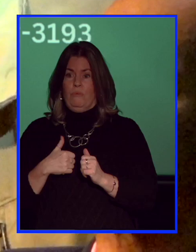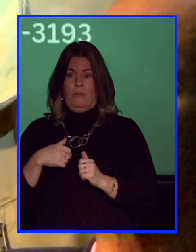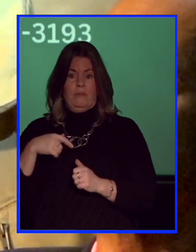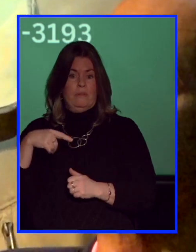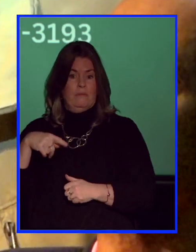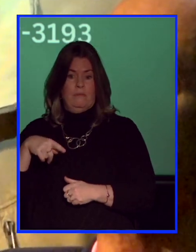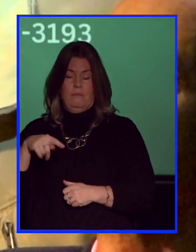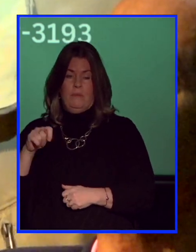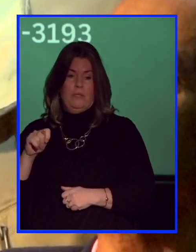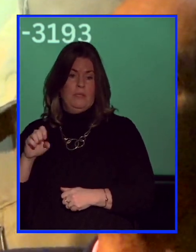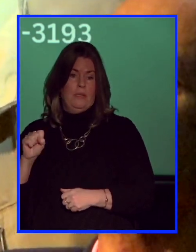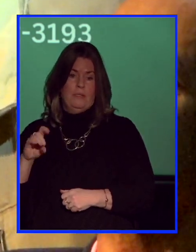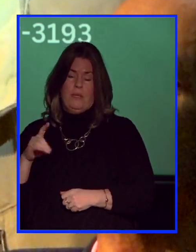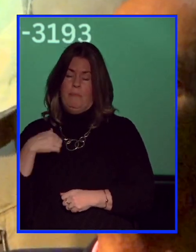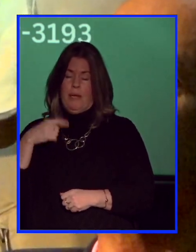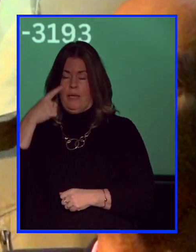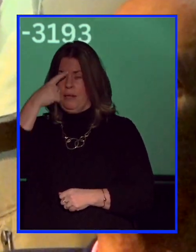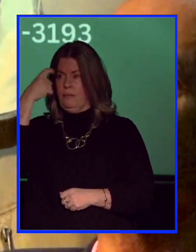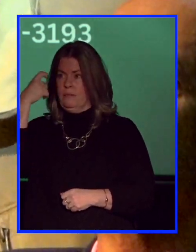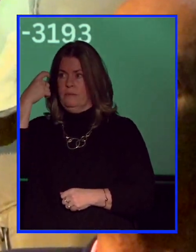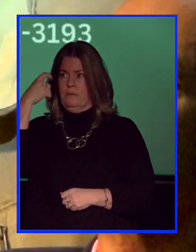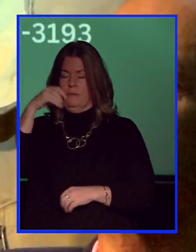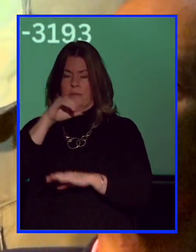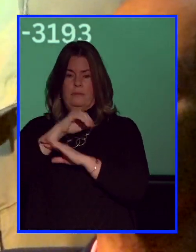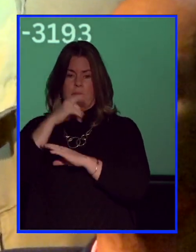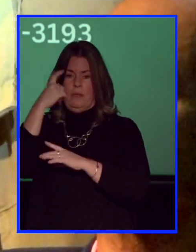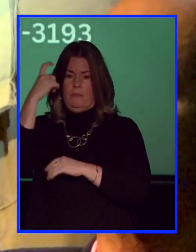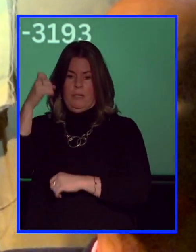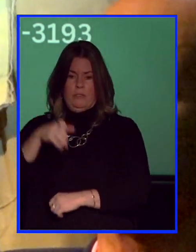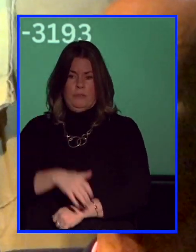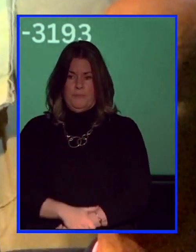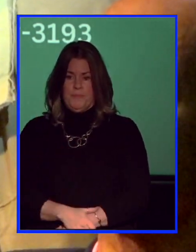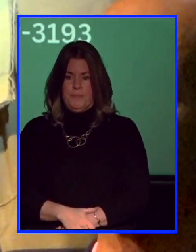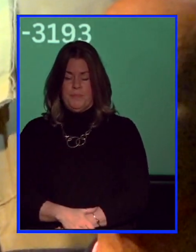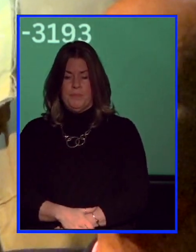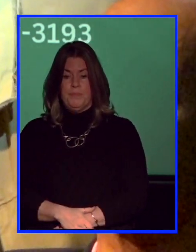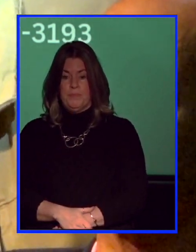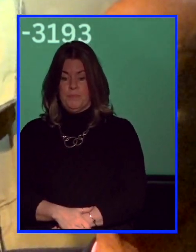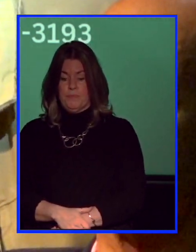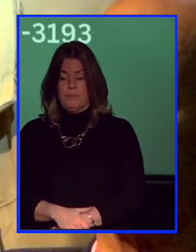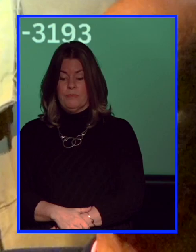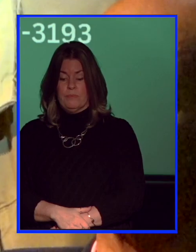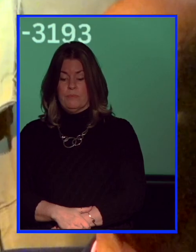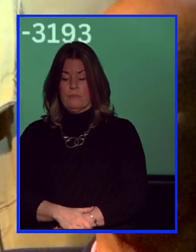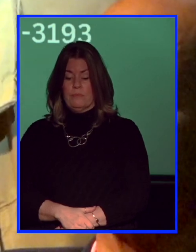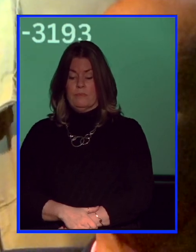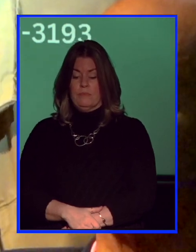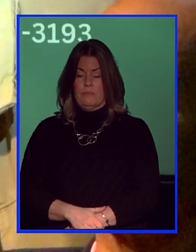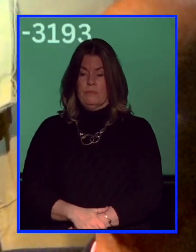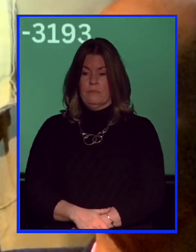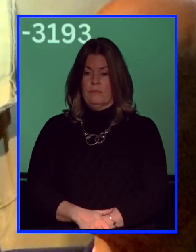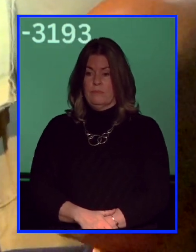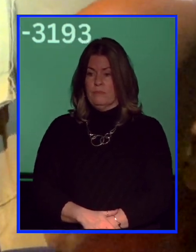post-traumatic, I mean, I had nightmares, still do, about that. So,